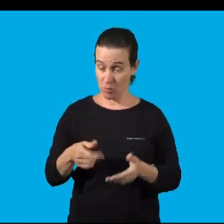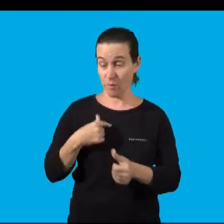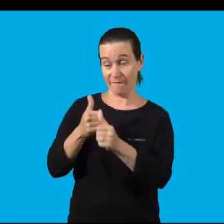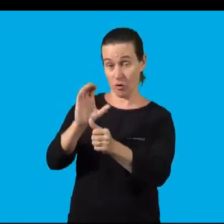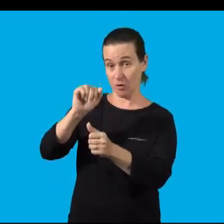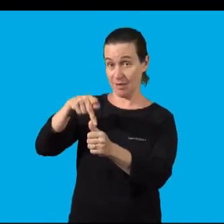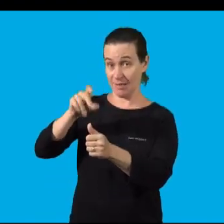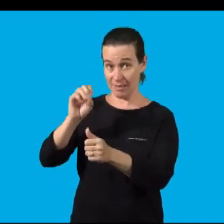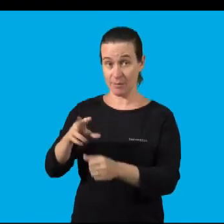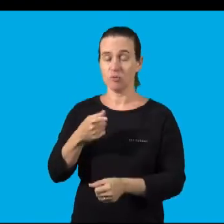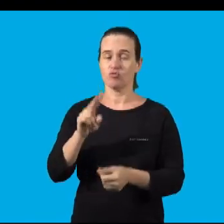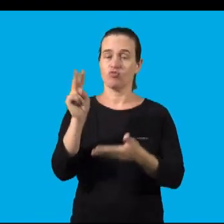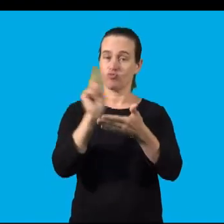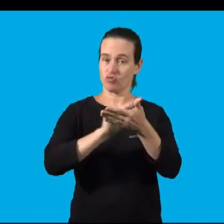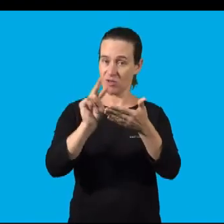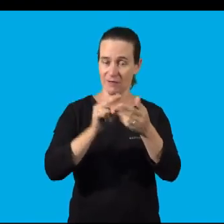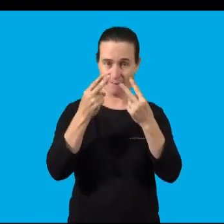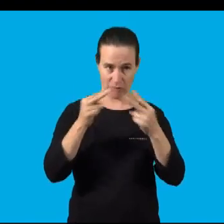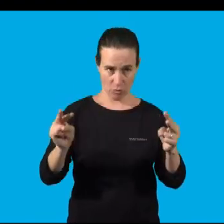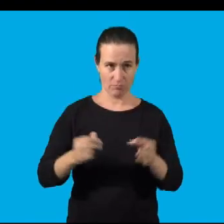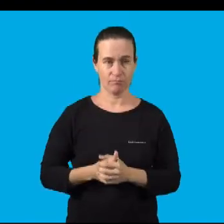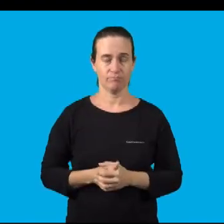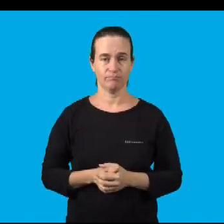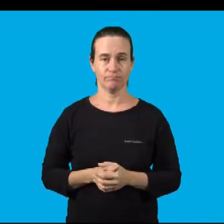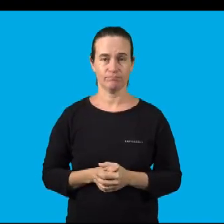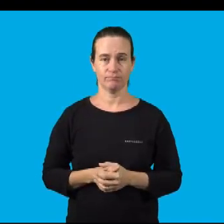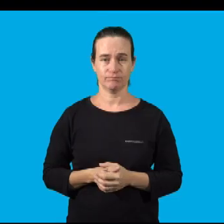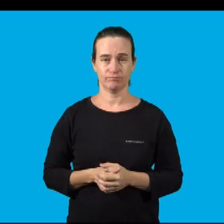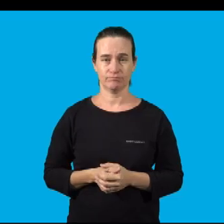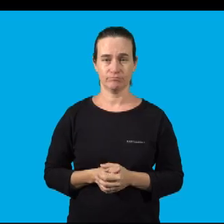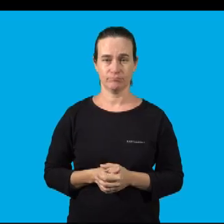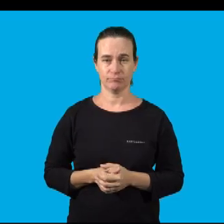CAPS curriculum under reading and viewing.